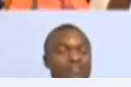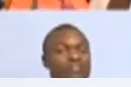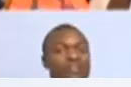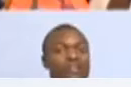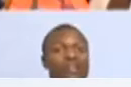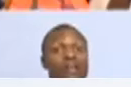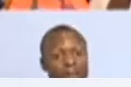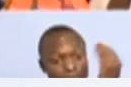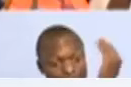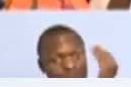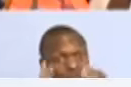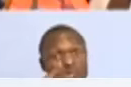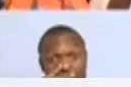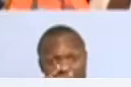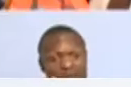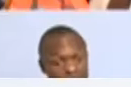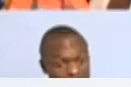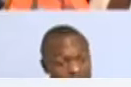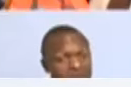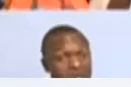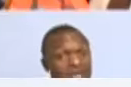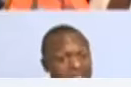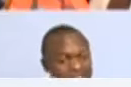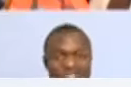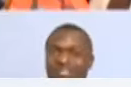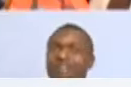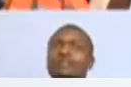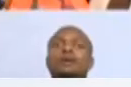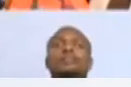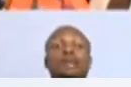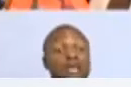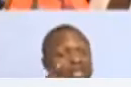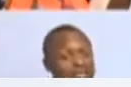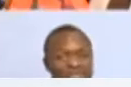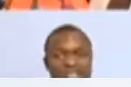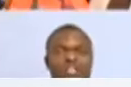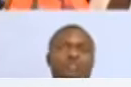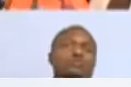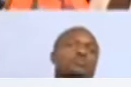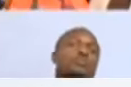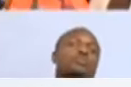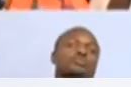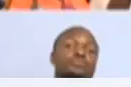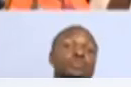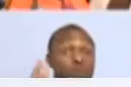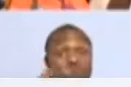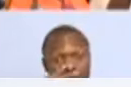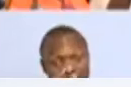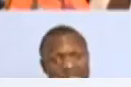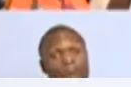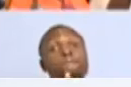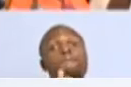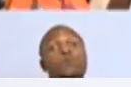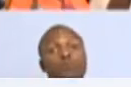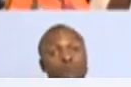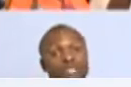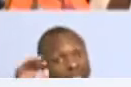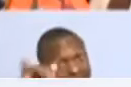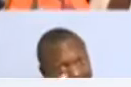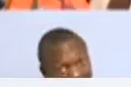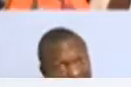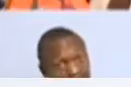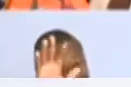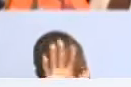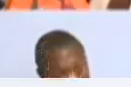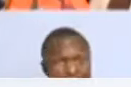see more. A lot. This is nothing. This is the tip of the iceberg. You will see more. Yes, it's in public